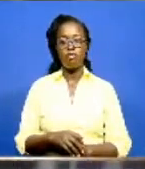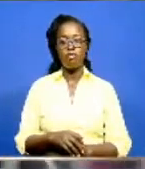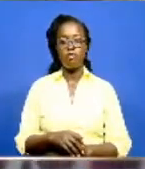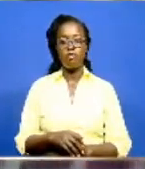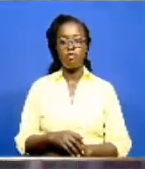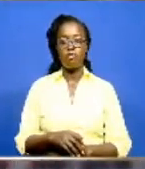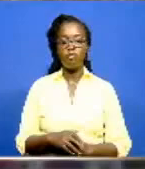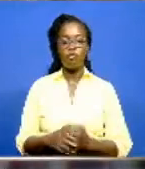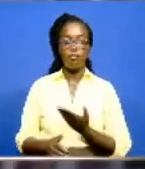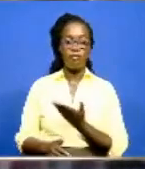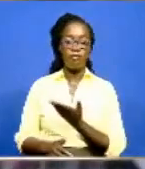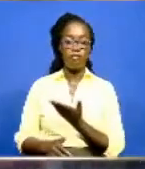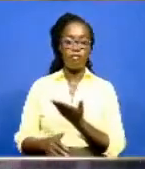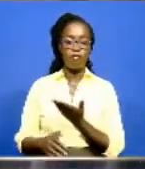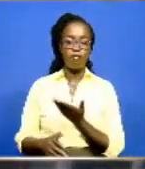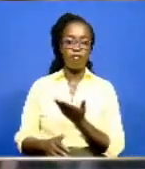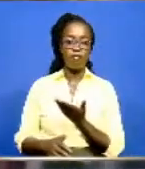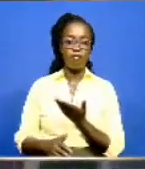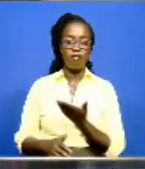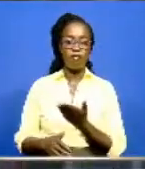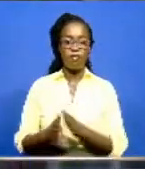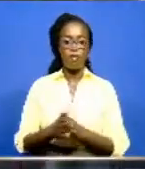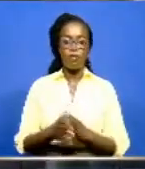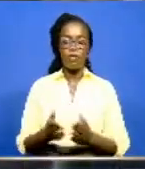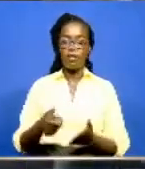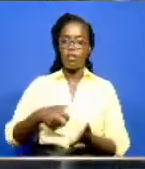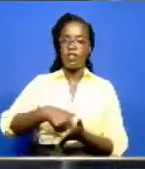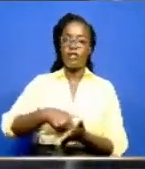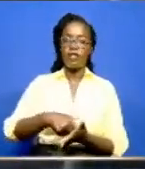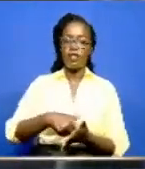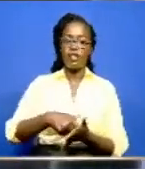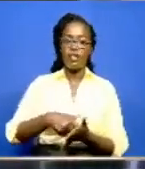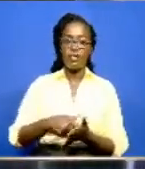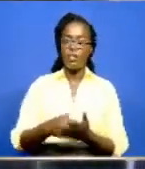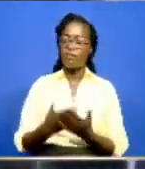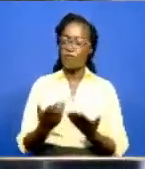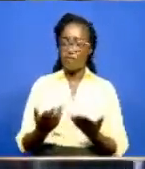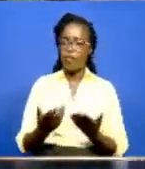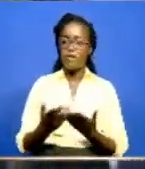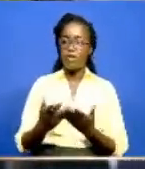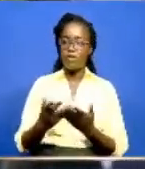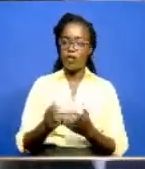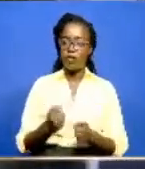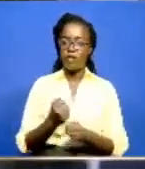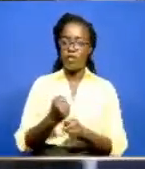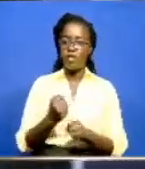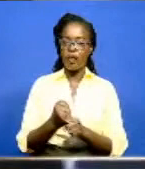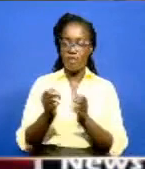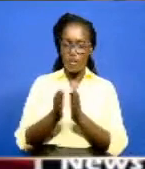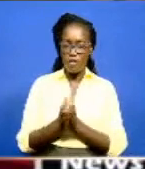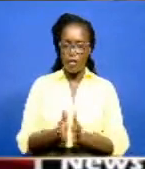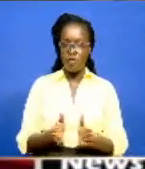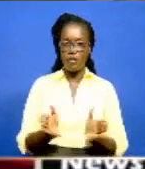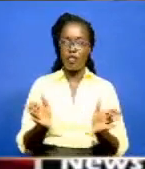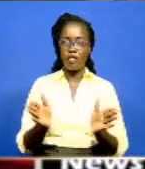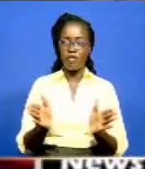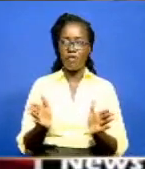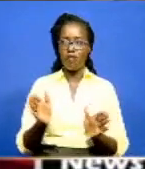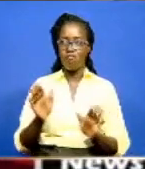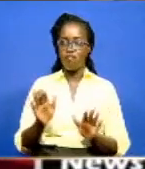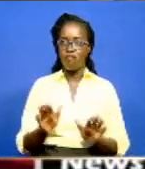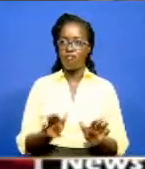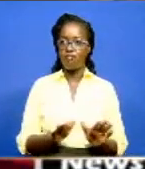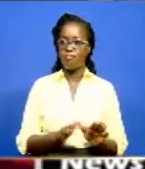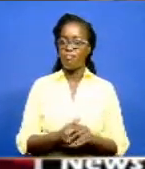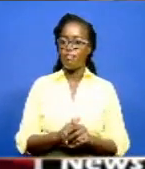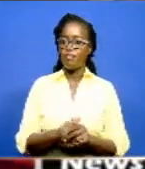I wish ningemona Magufuli, nipige magoti, nimpongeze hadharani.